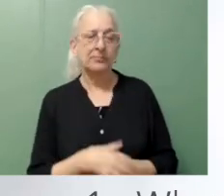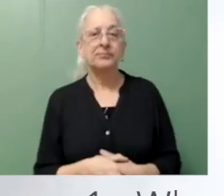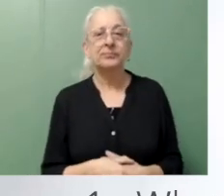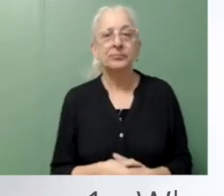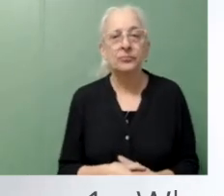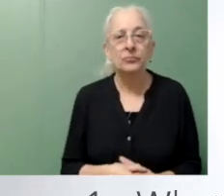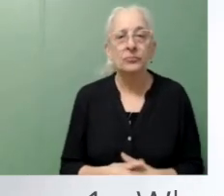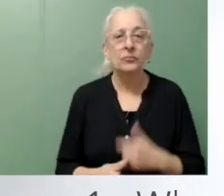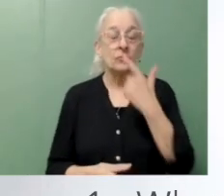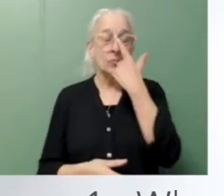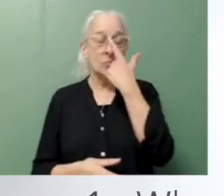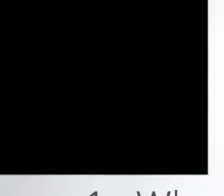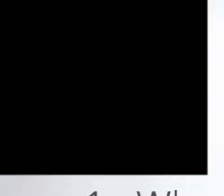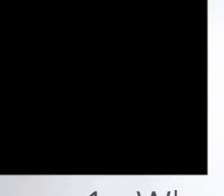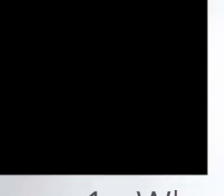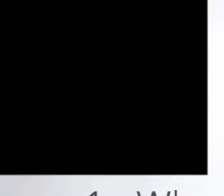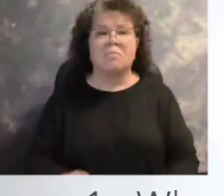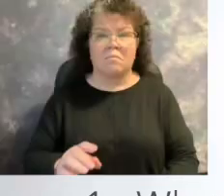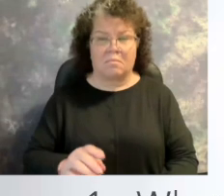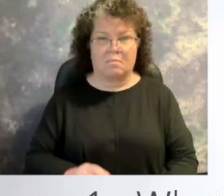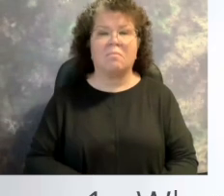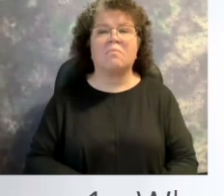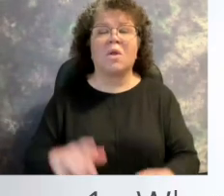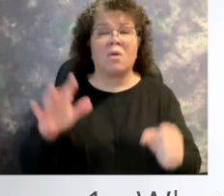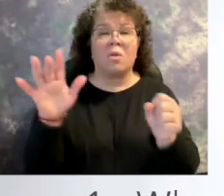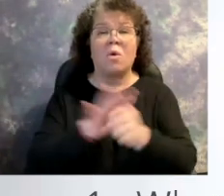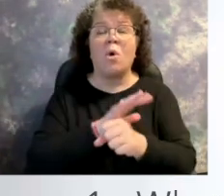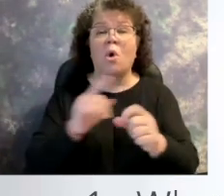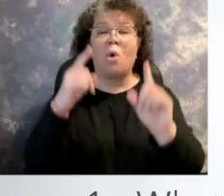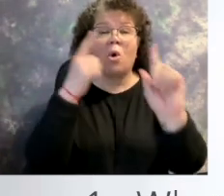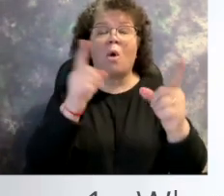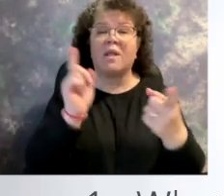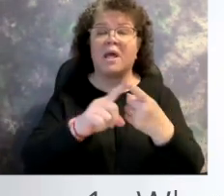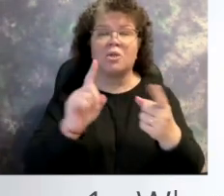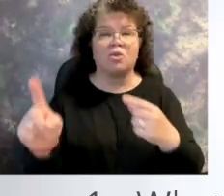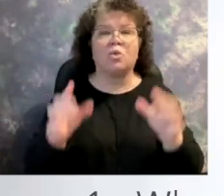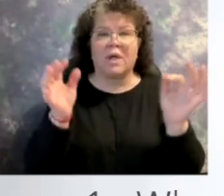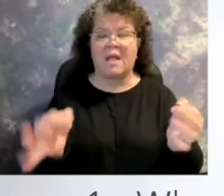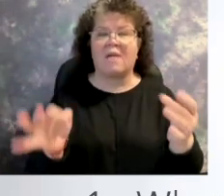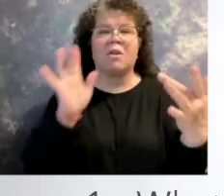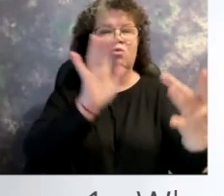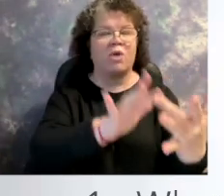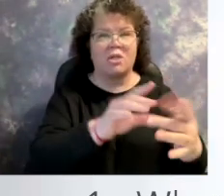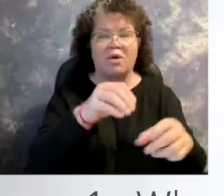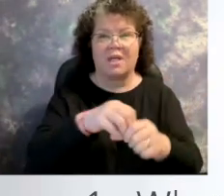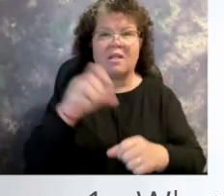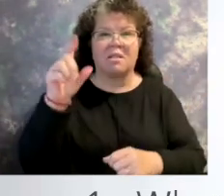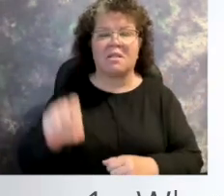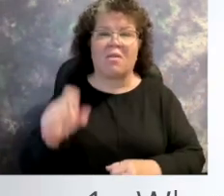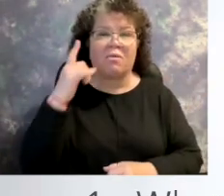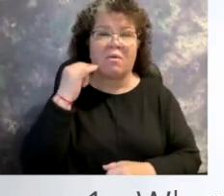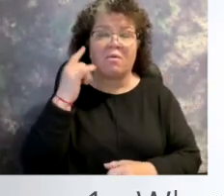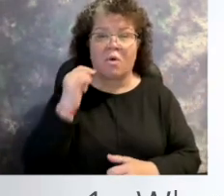No, the whole goal is to definitely reach out, and I know it's a large population out in Southern California, so